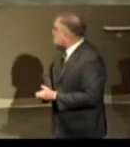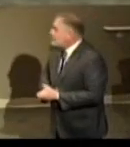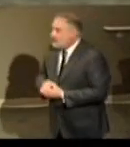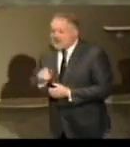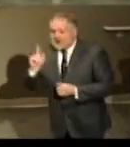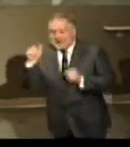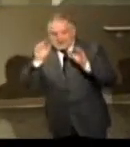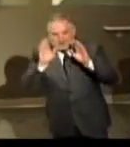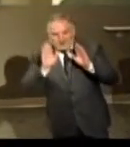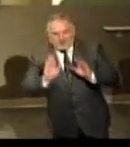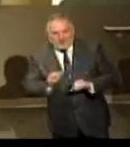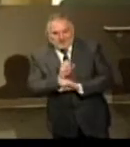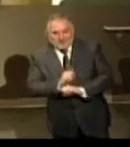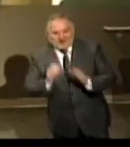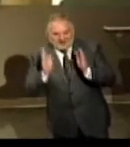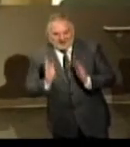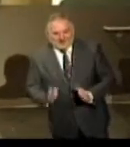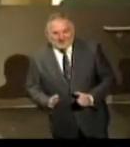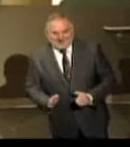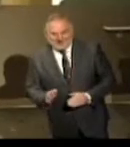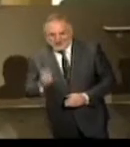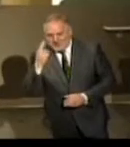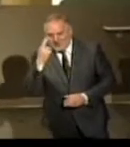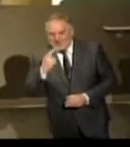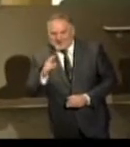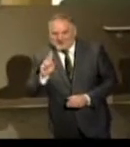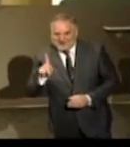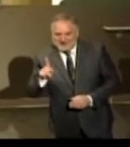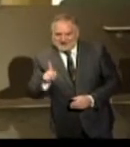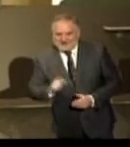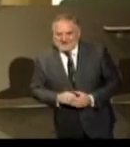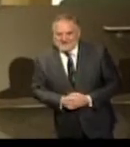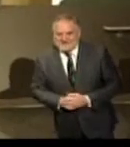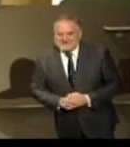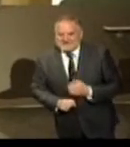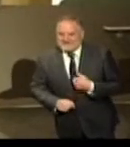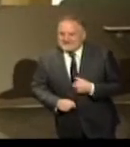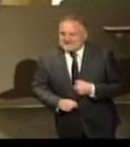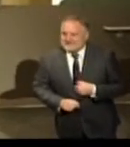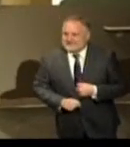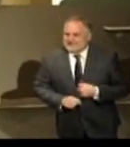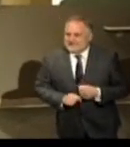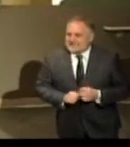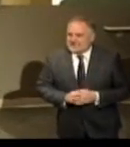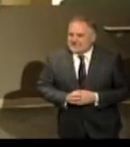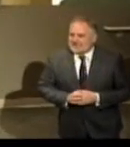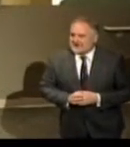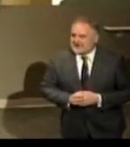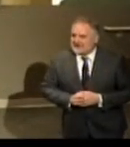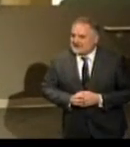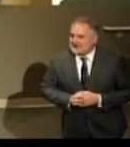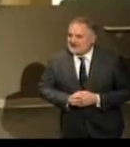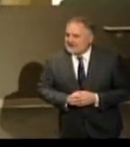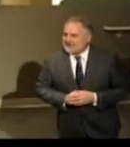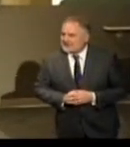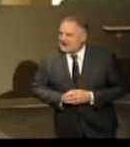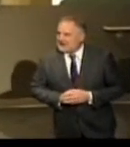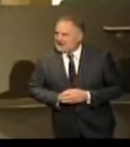He's a wonderful Savior, isn't he? Romans chapter 1, please. I'm going to use one verse as a text this morning.